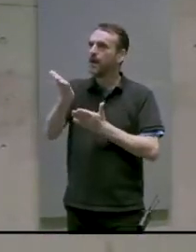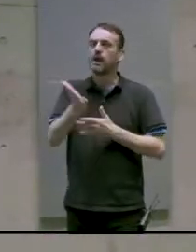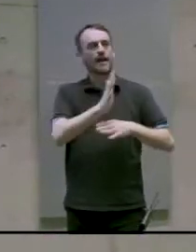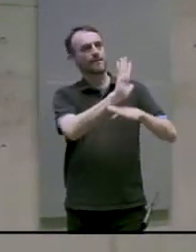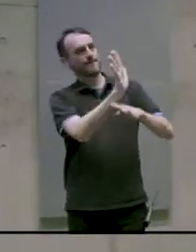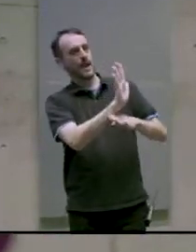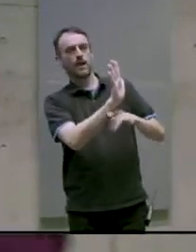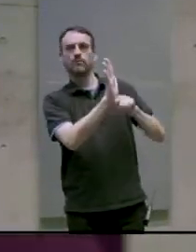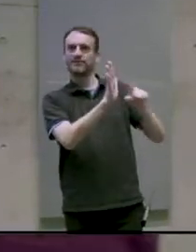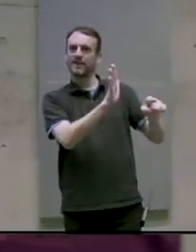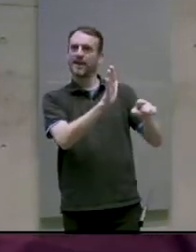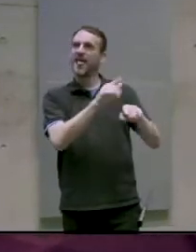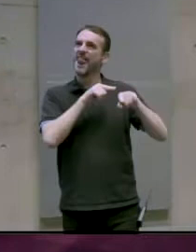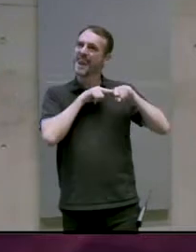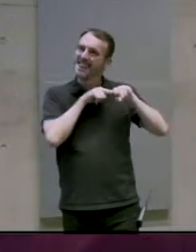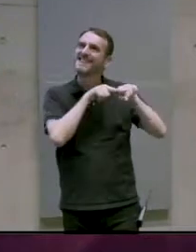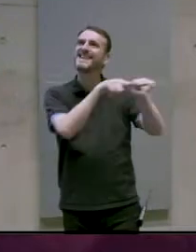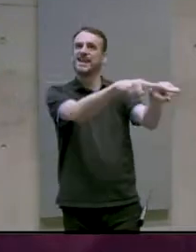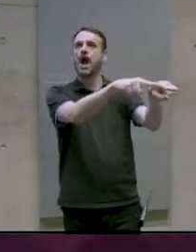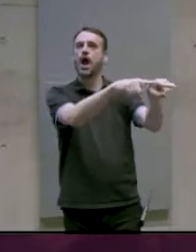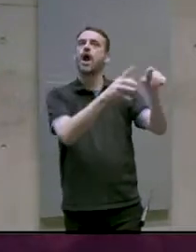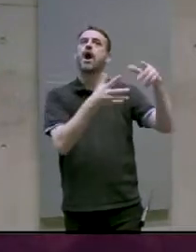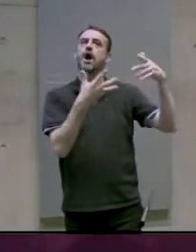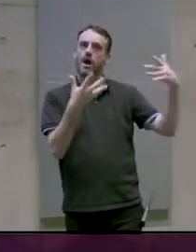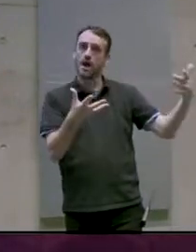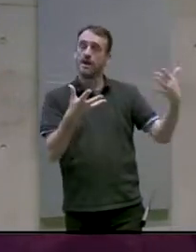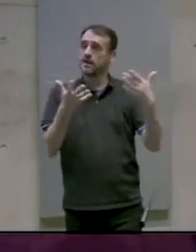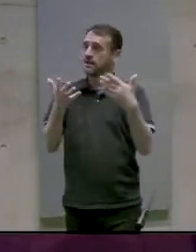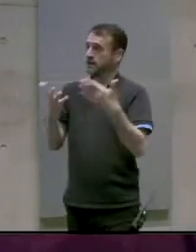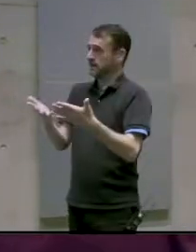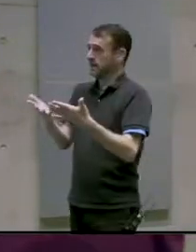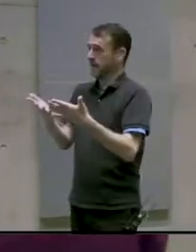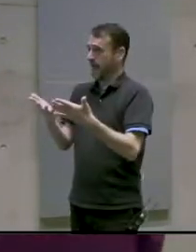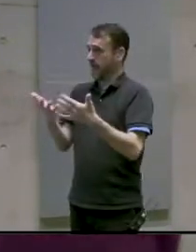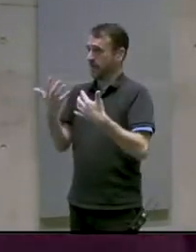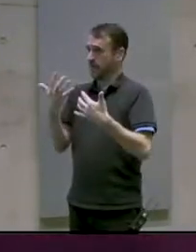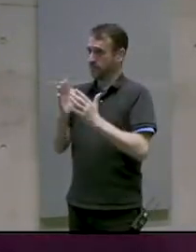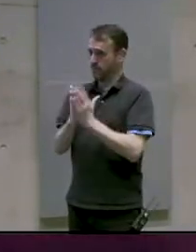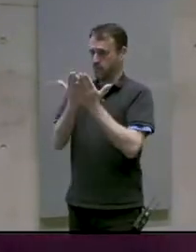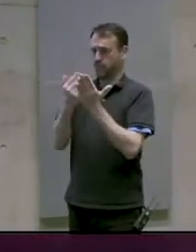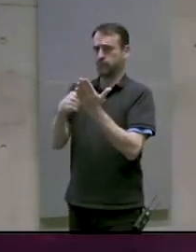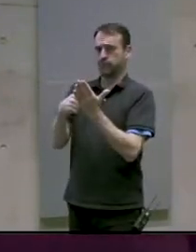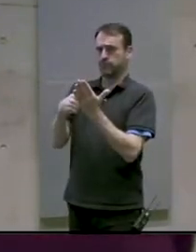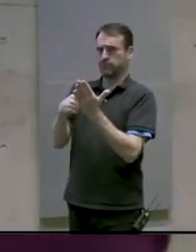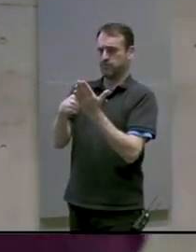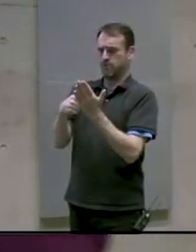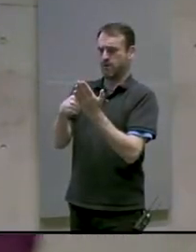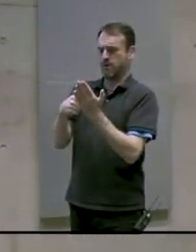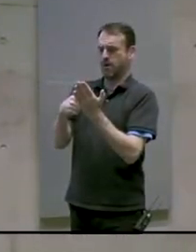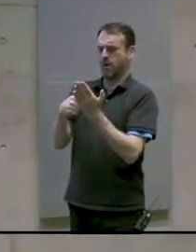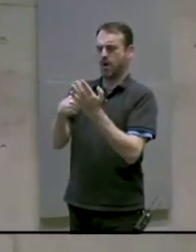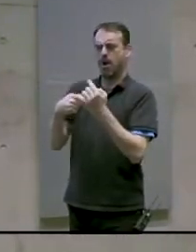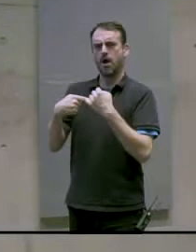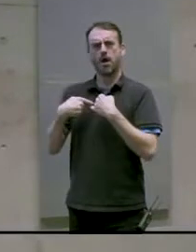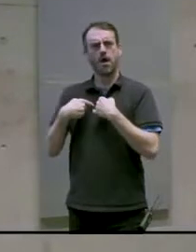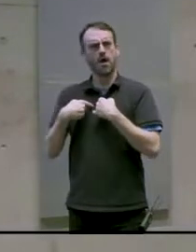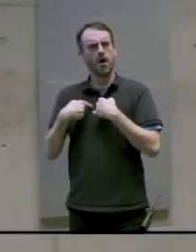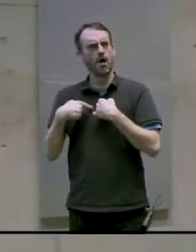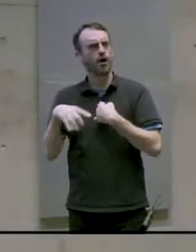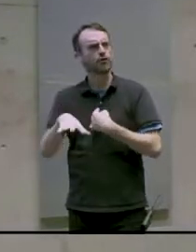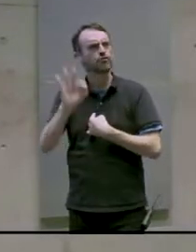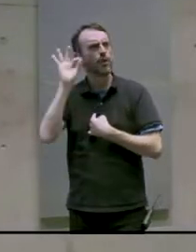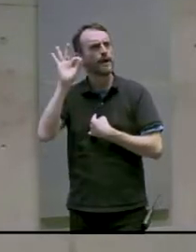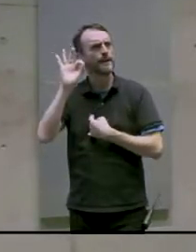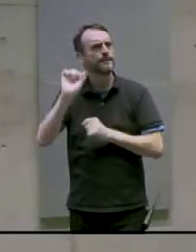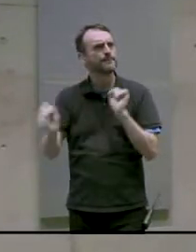are pretty linear. And there was just this idea that choice mattered, and I thought that was really cool.